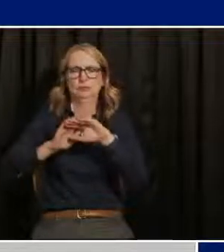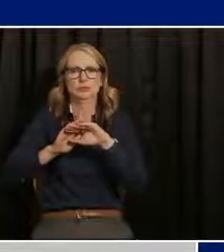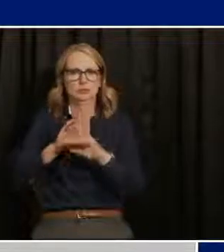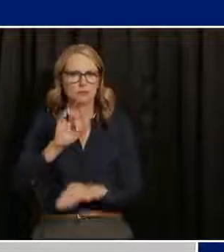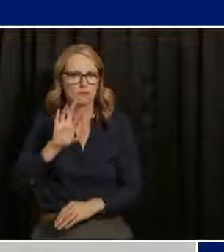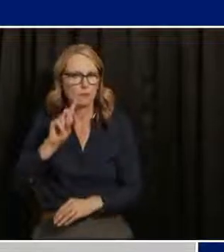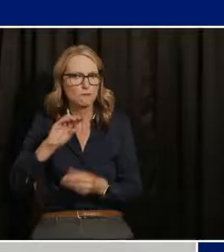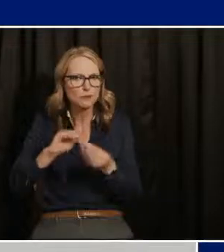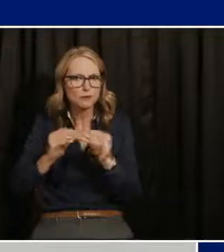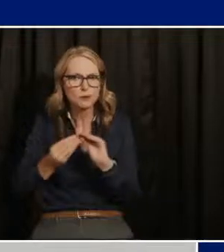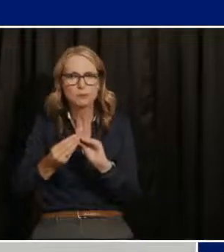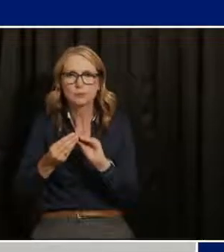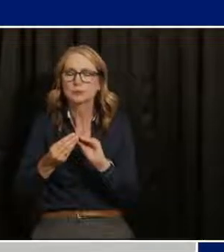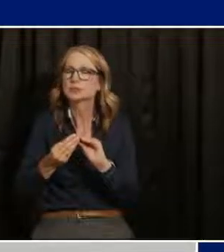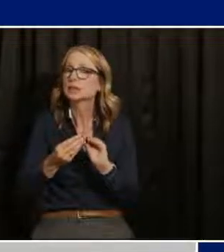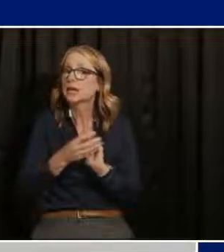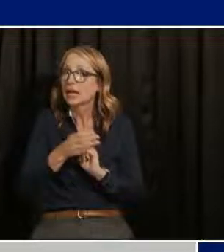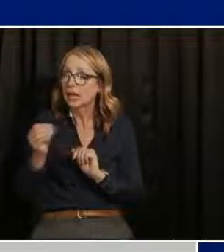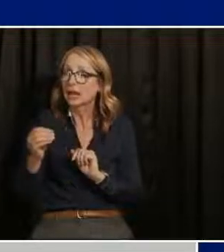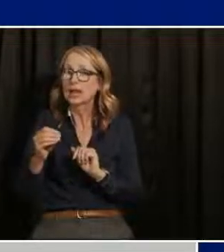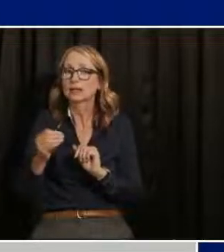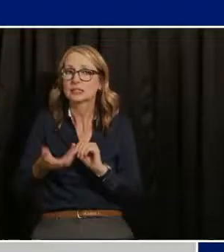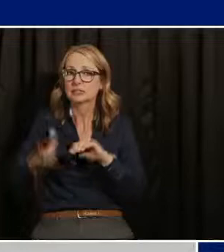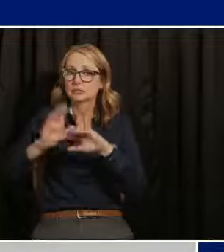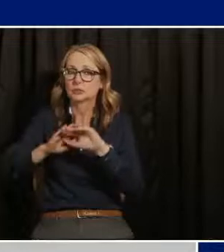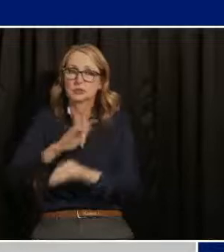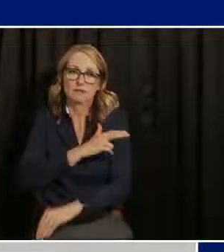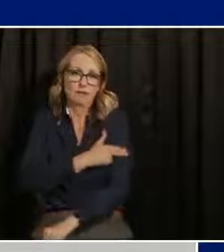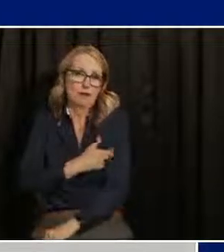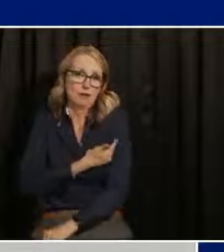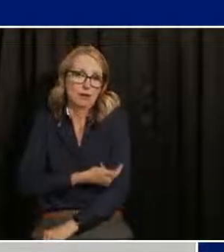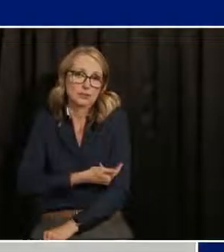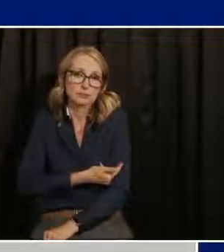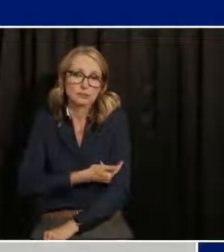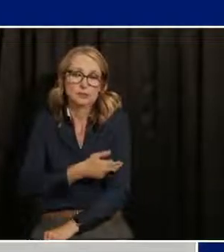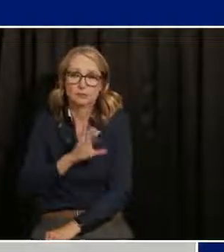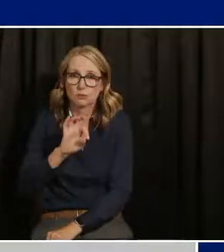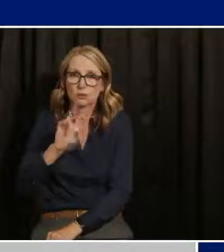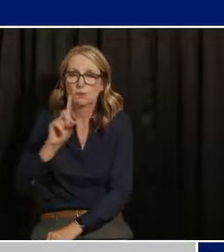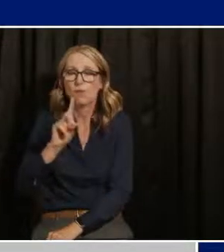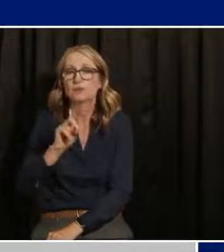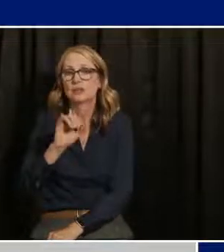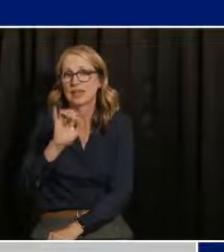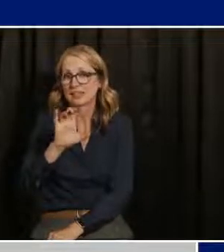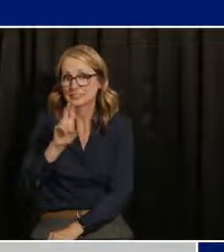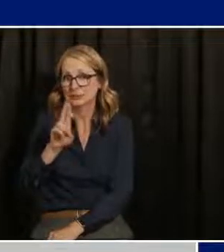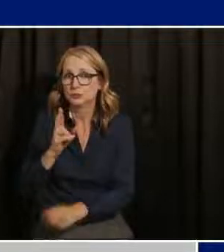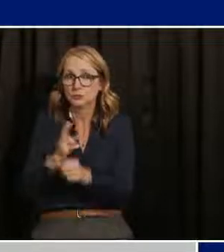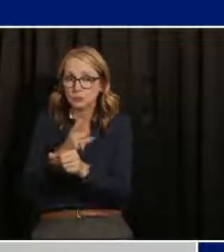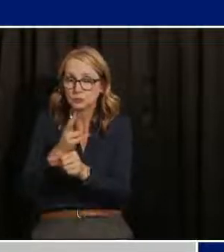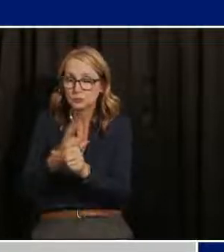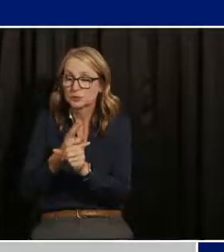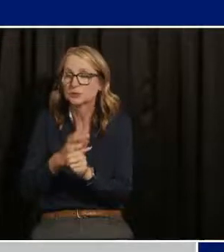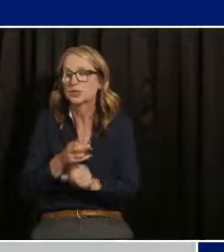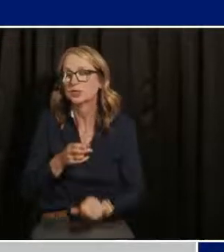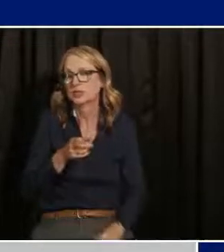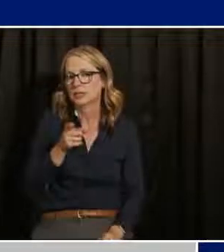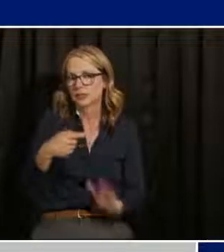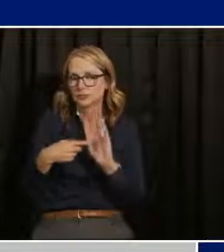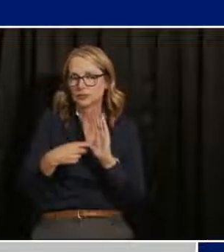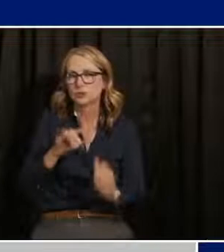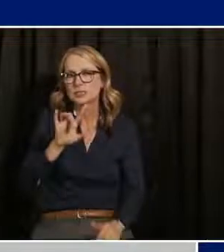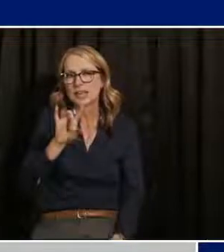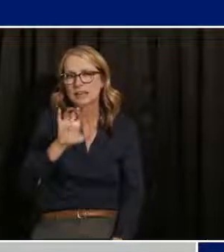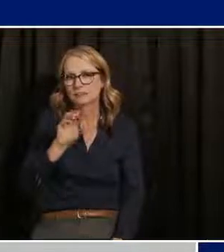especially when it comes to hospitalizations, and as shown in this figure, ICU bed utilization. So if you look at this figure, you'll see 85% ICU